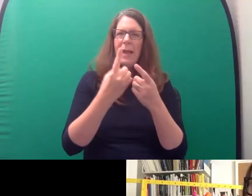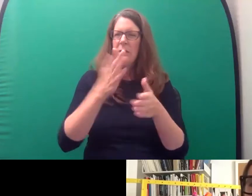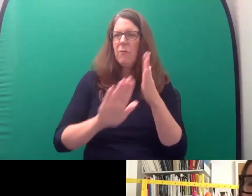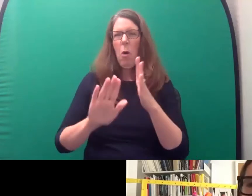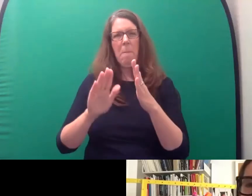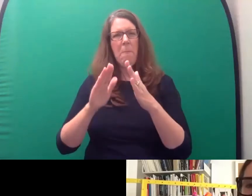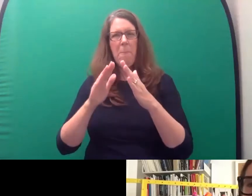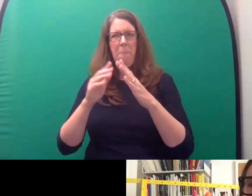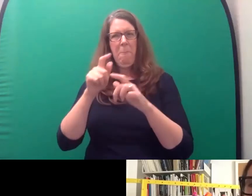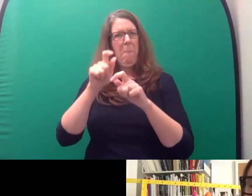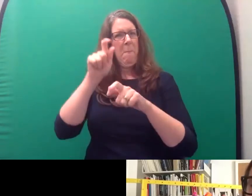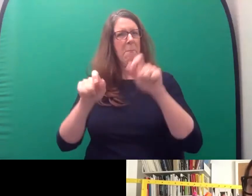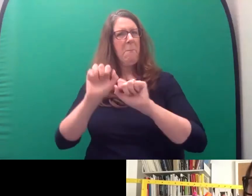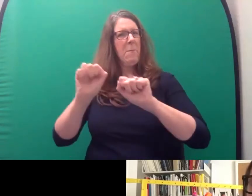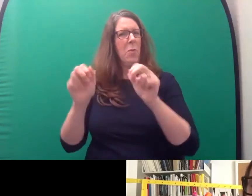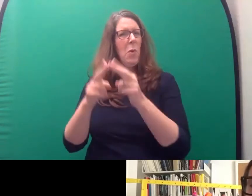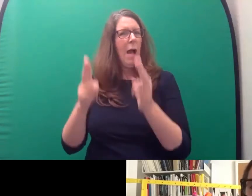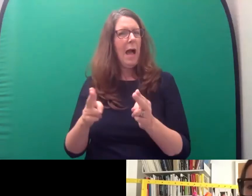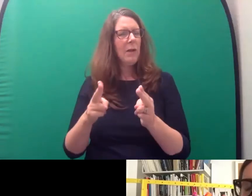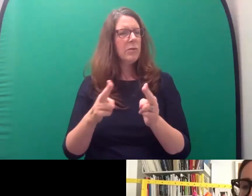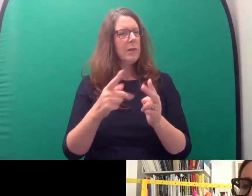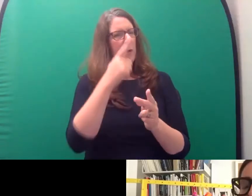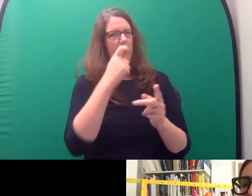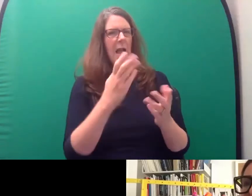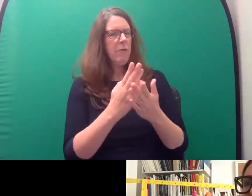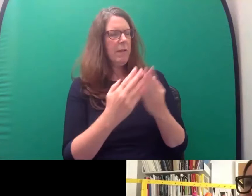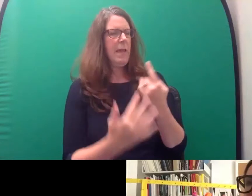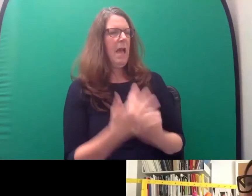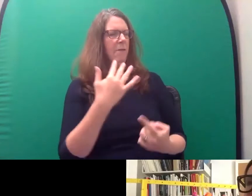that inspired you and, you know, inspire you to create clothing. And